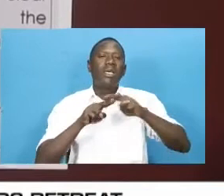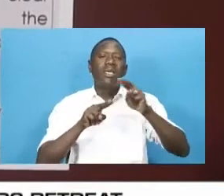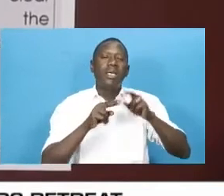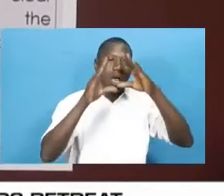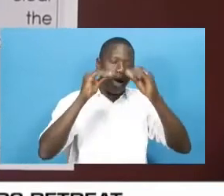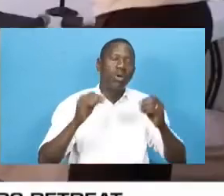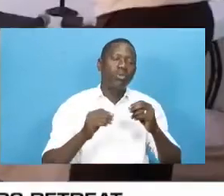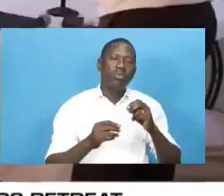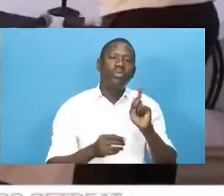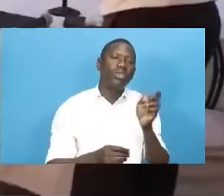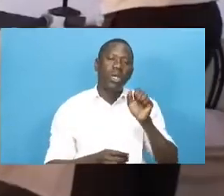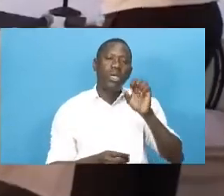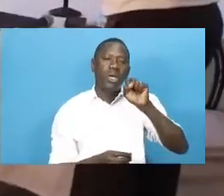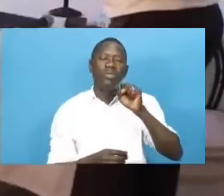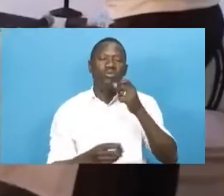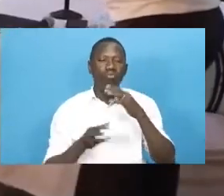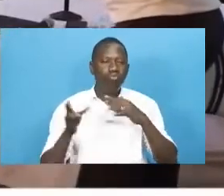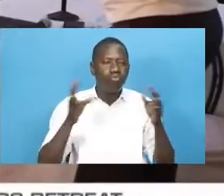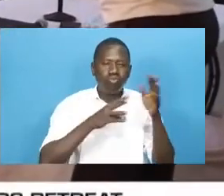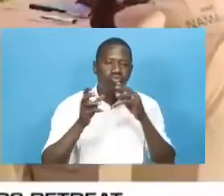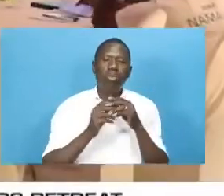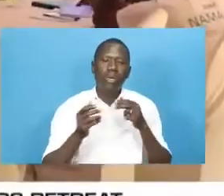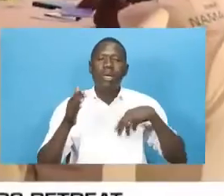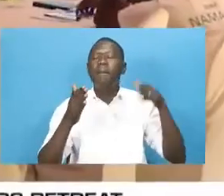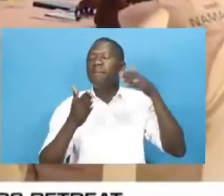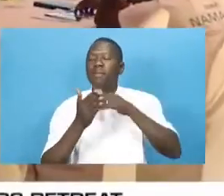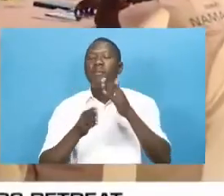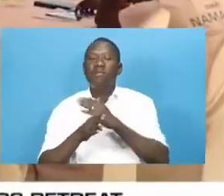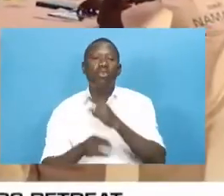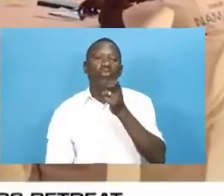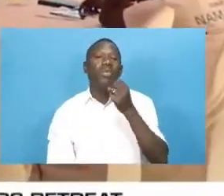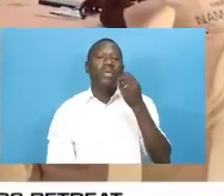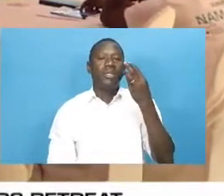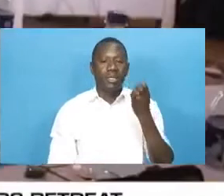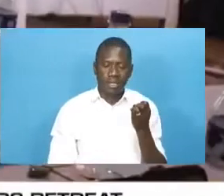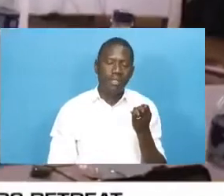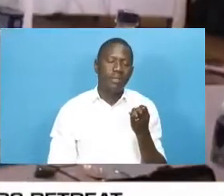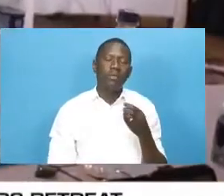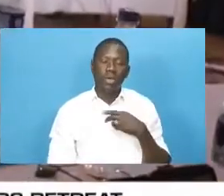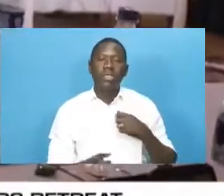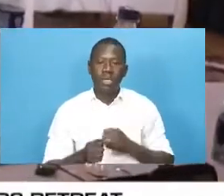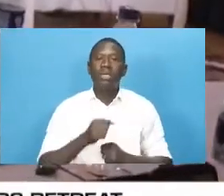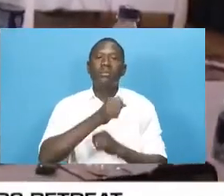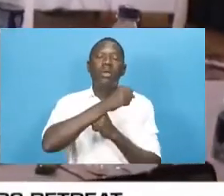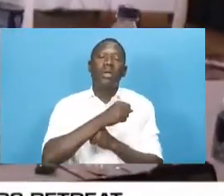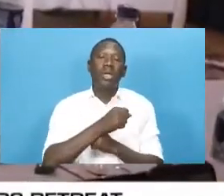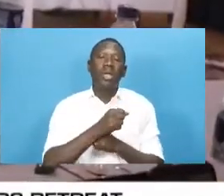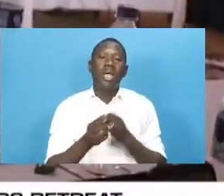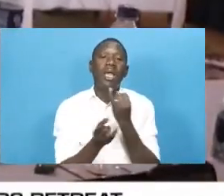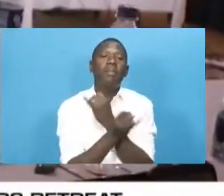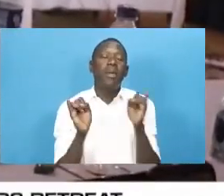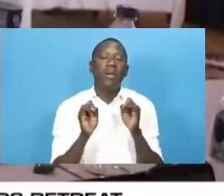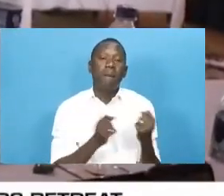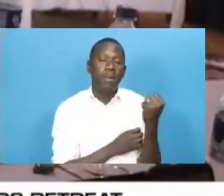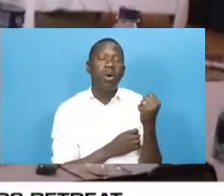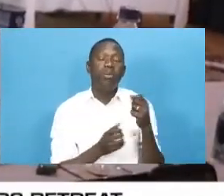47% in 2030 by grid-connection renewable energy through an independent power producer, which will supply electricity in the North Bank